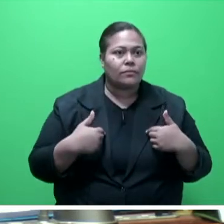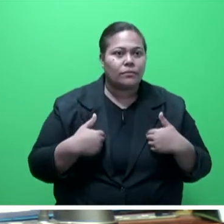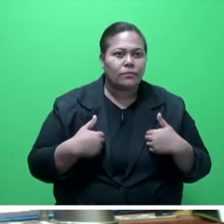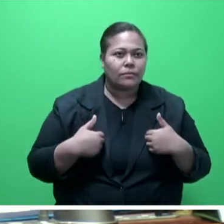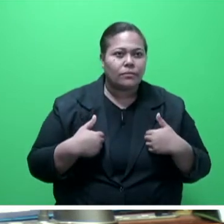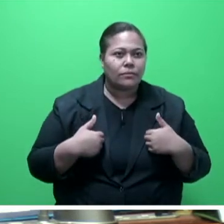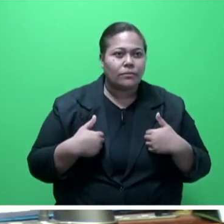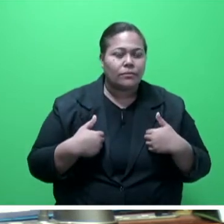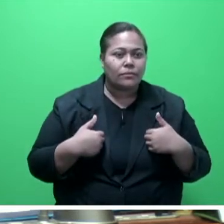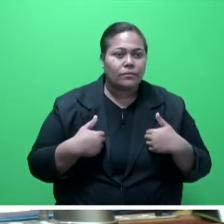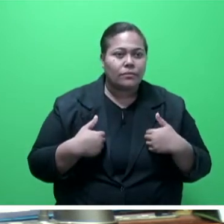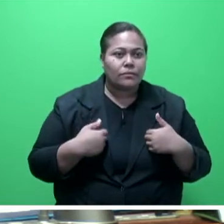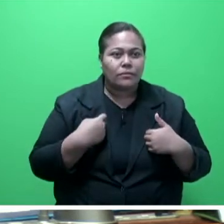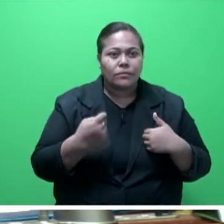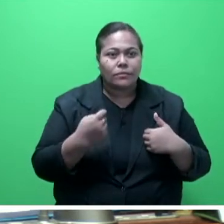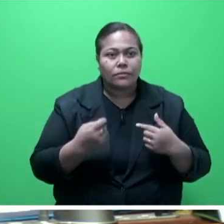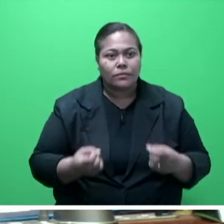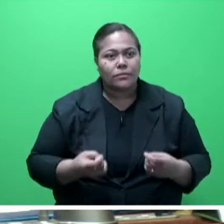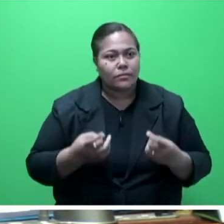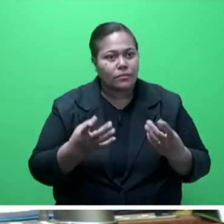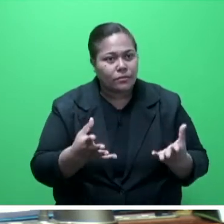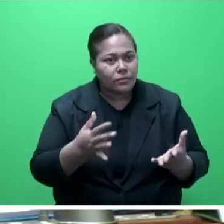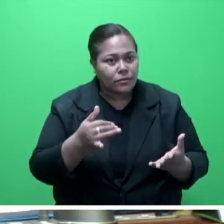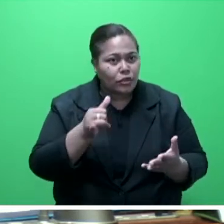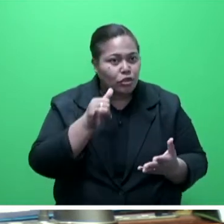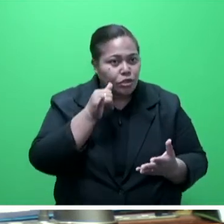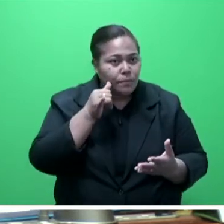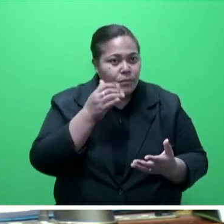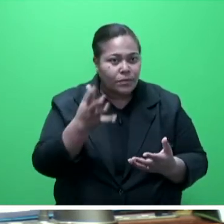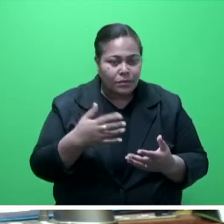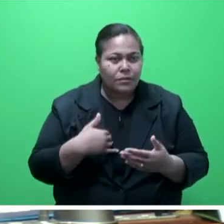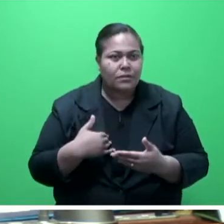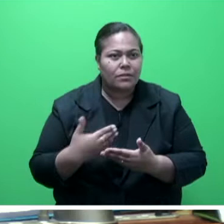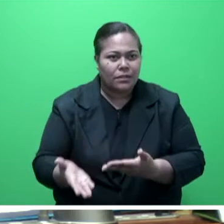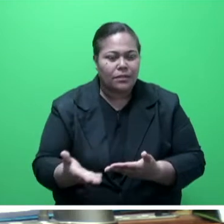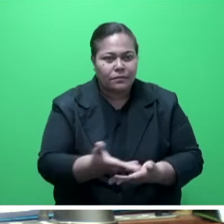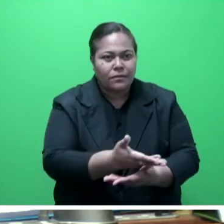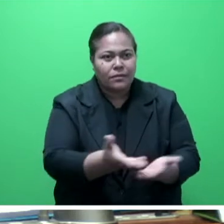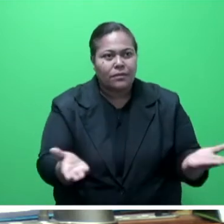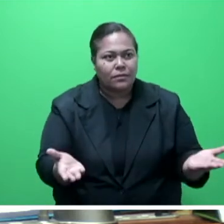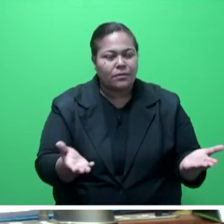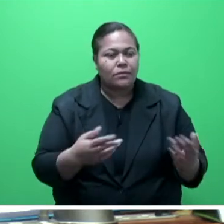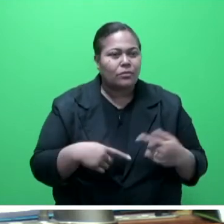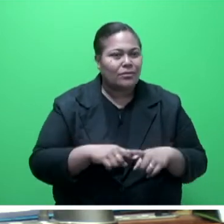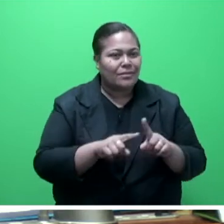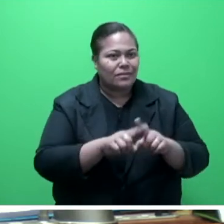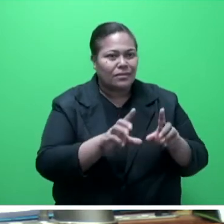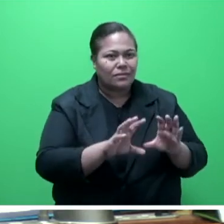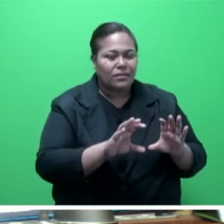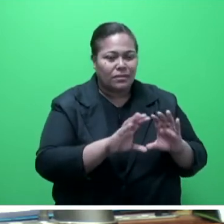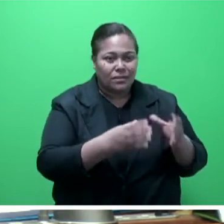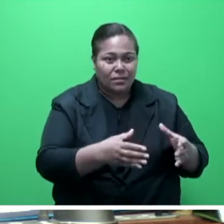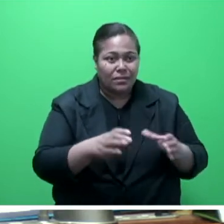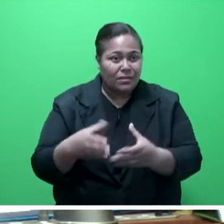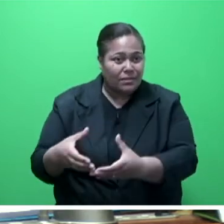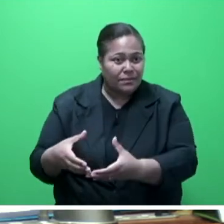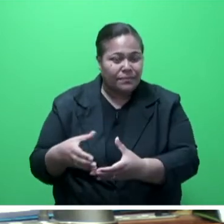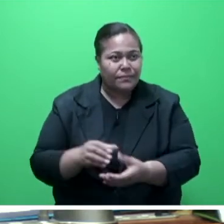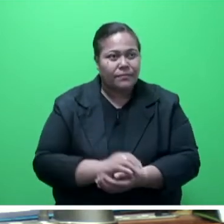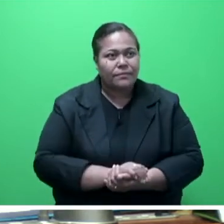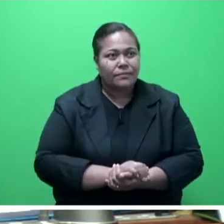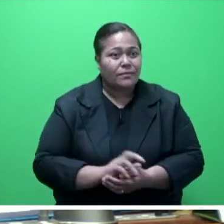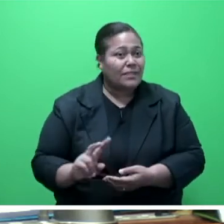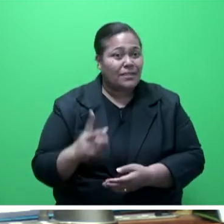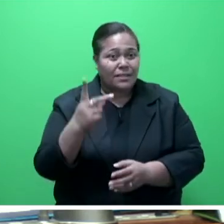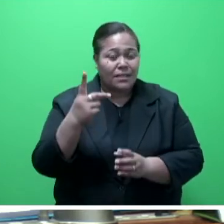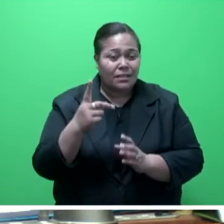about to provide sheep breeders for cross between Dopa and Fiji Fantastic in the second round, but we were hampered a little